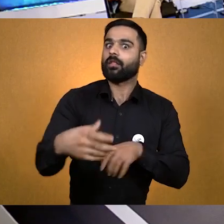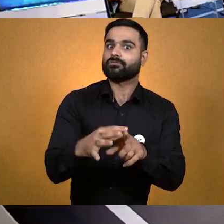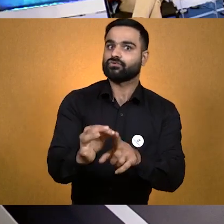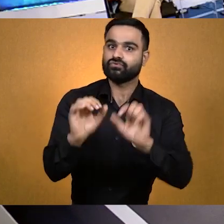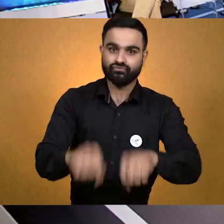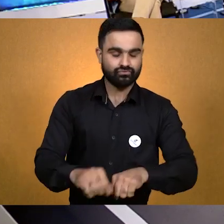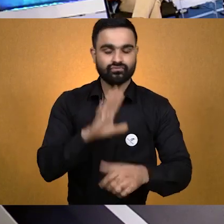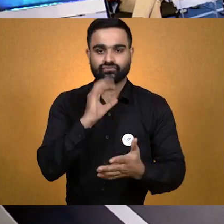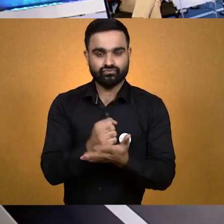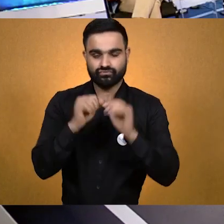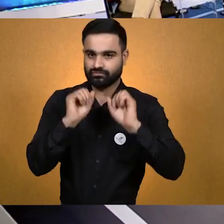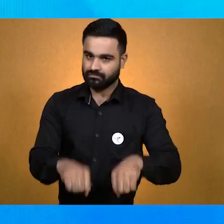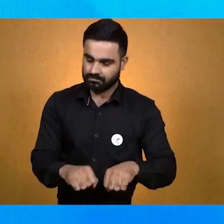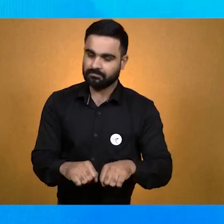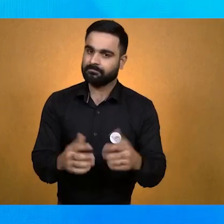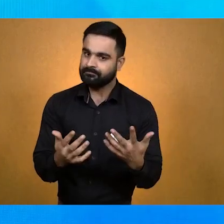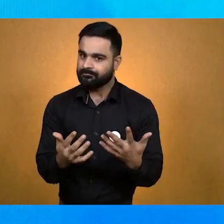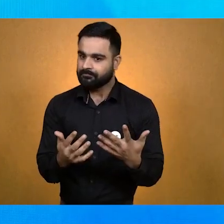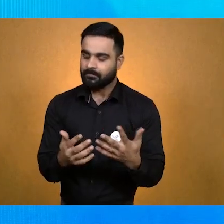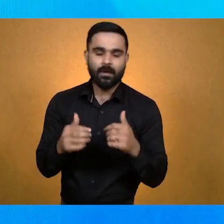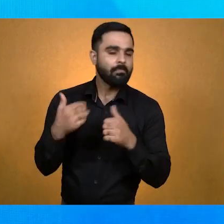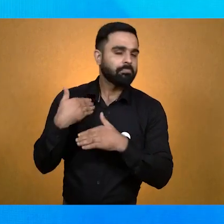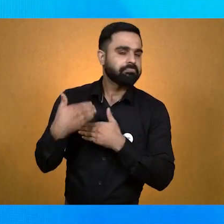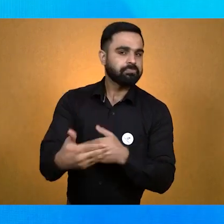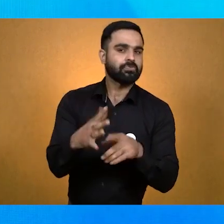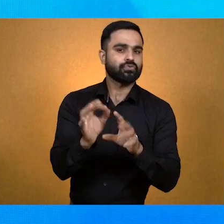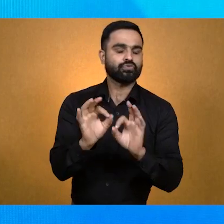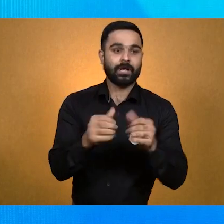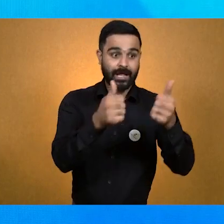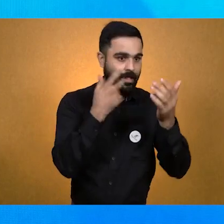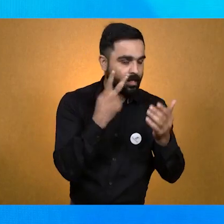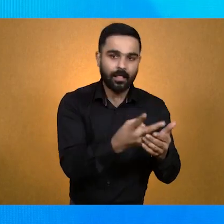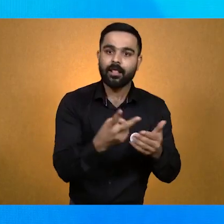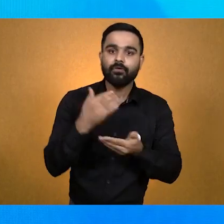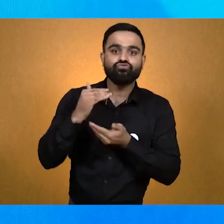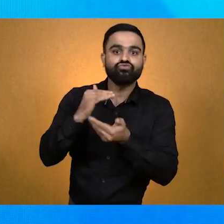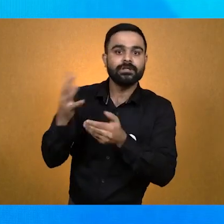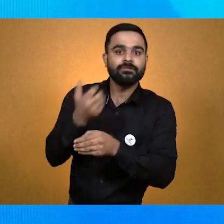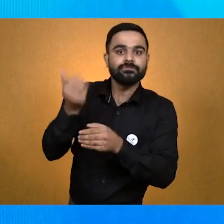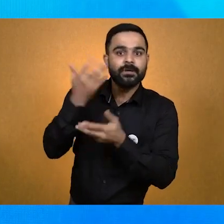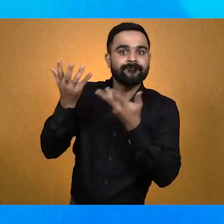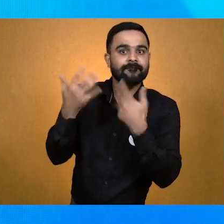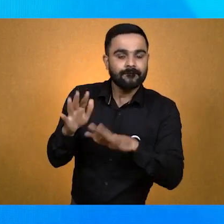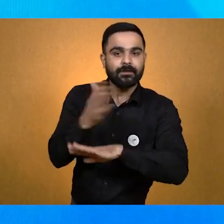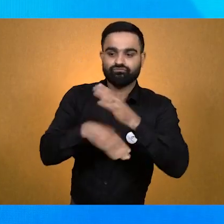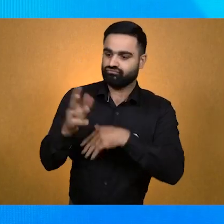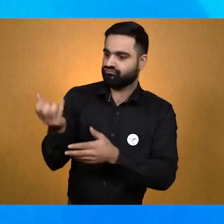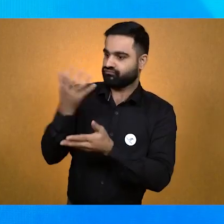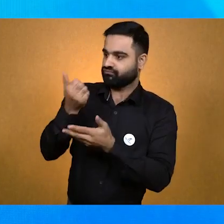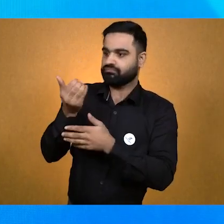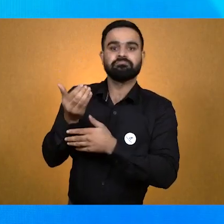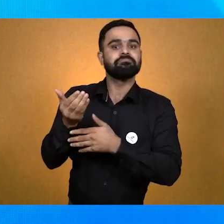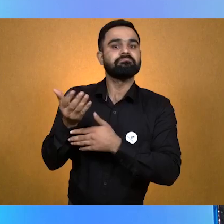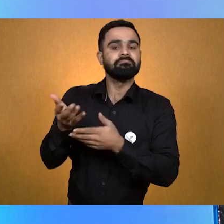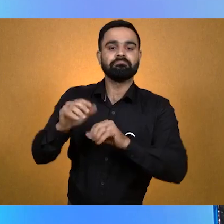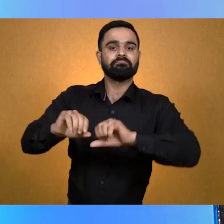definitely we have done very well, and the results are showing in the form of the medals that continuously the para